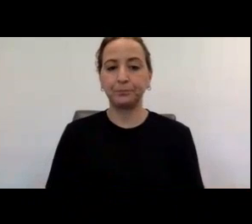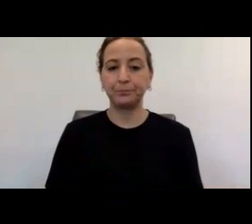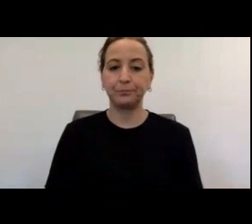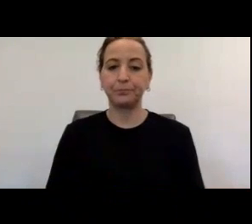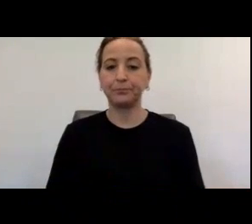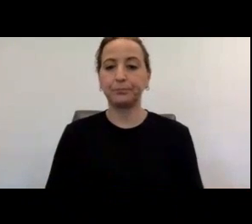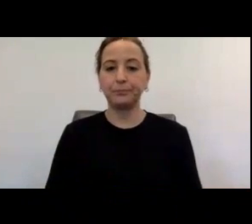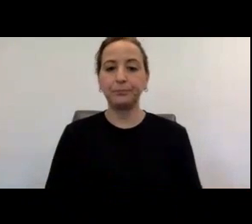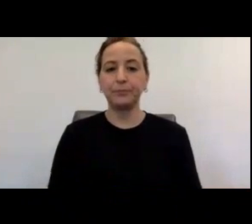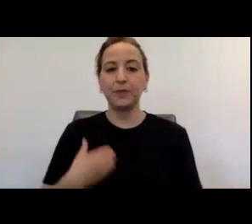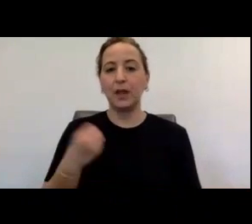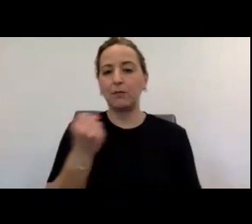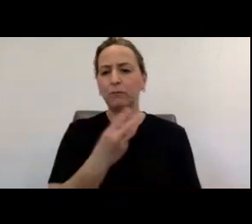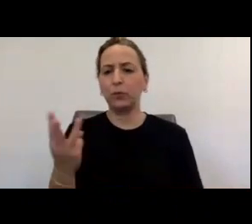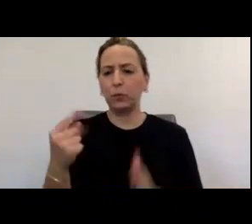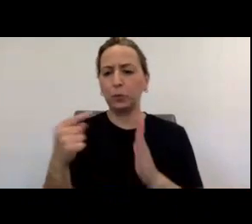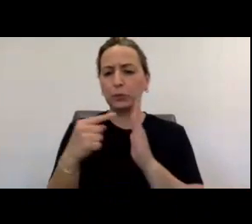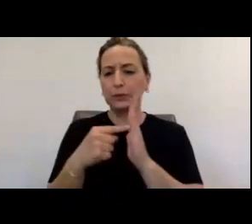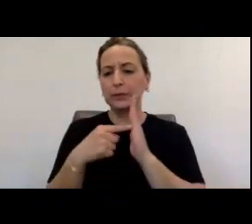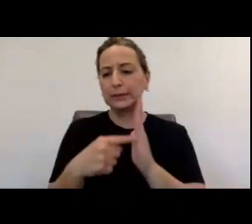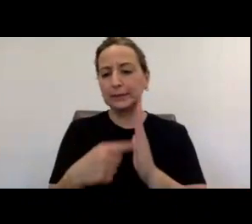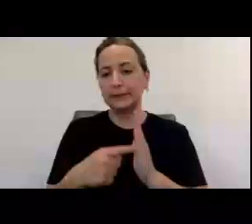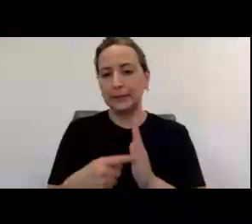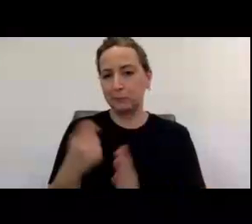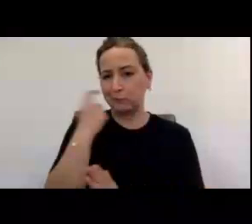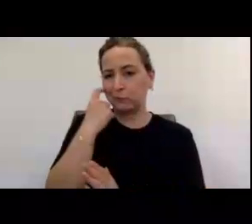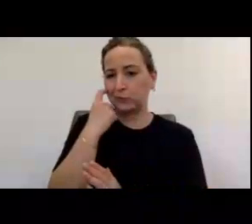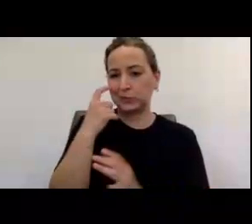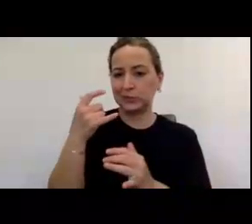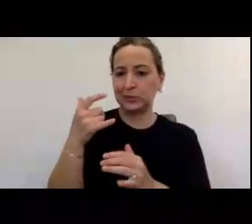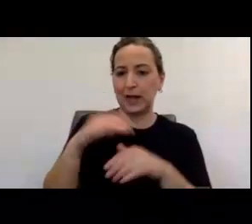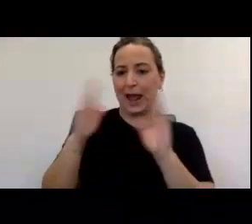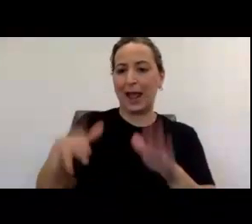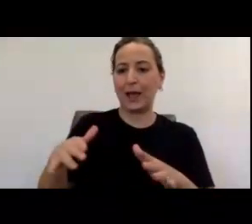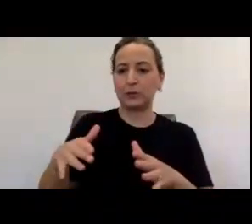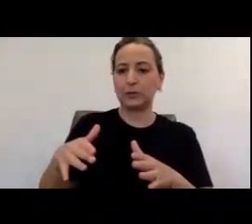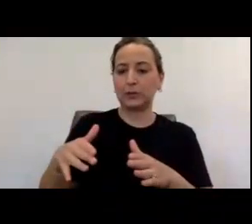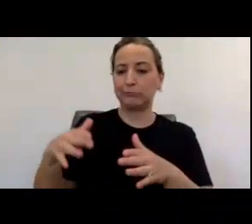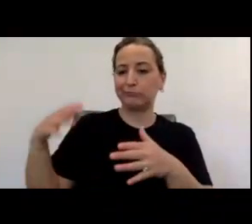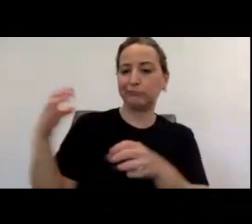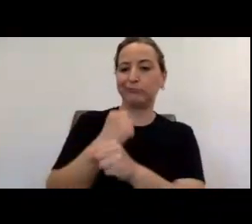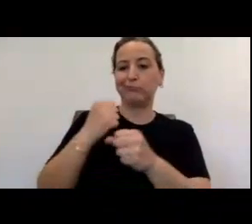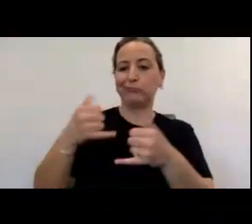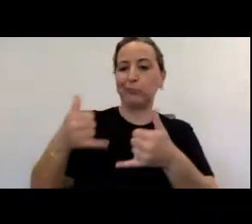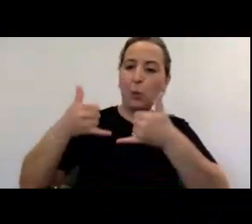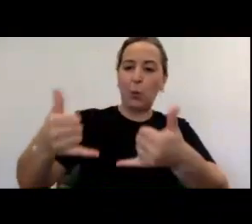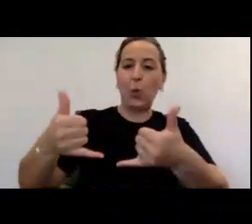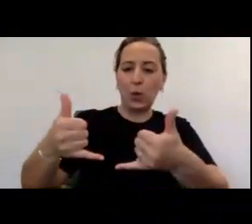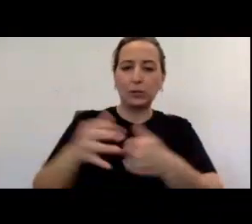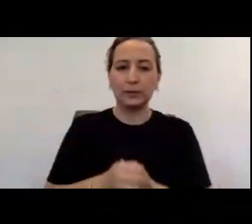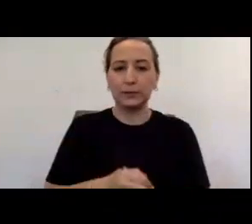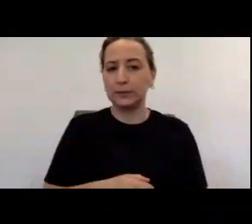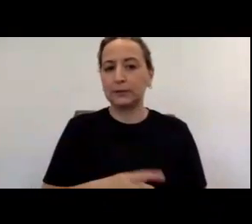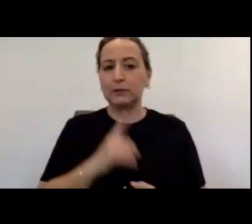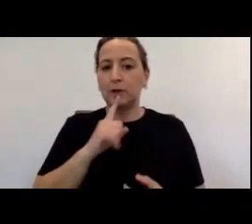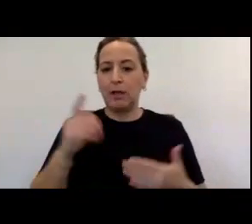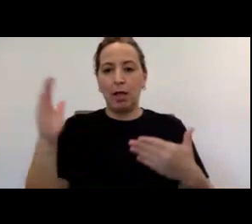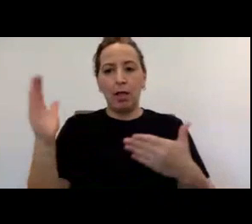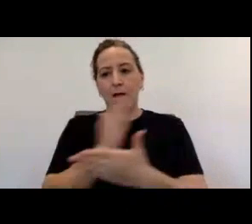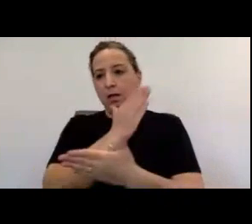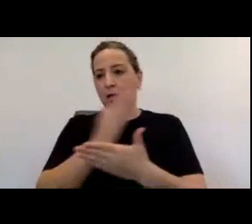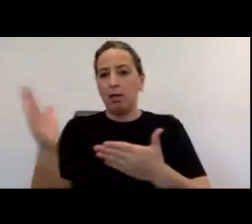I have a couple of examples of recent housing awards. Ranges anywhere from the tens of thousands to